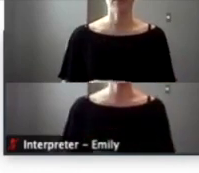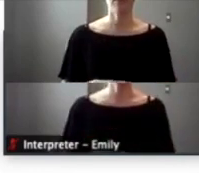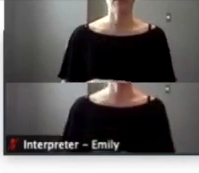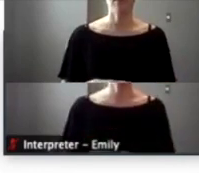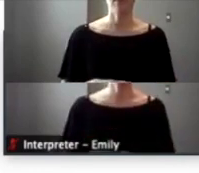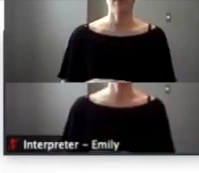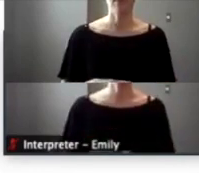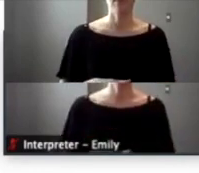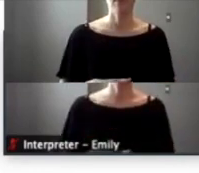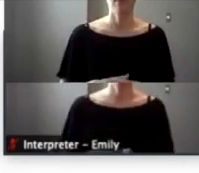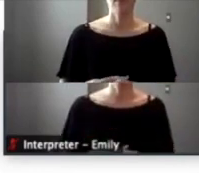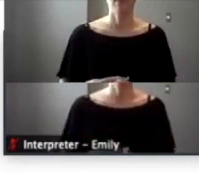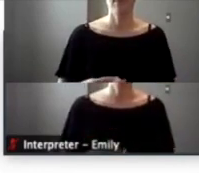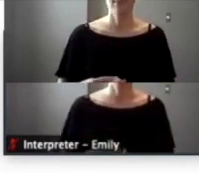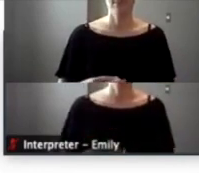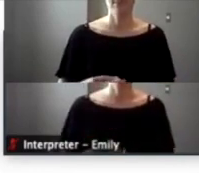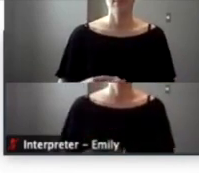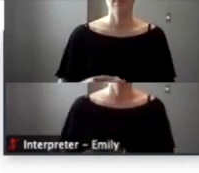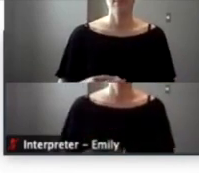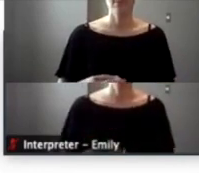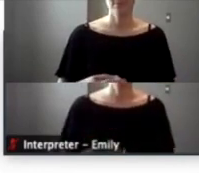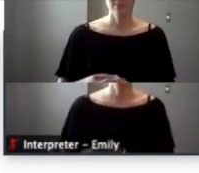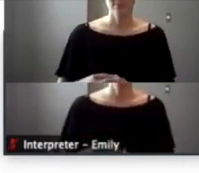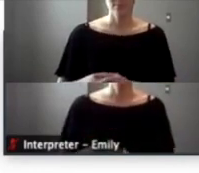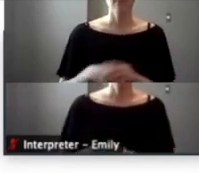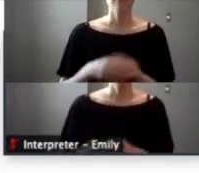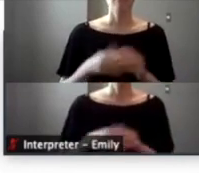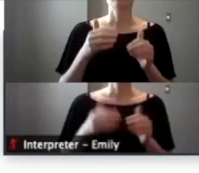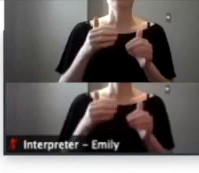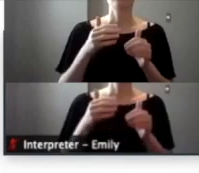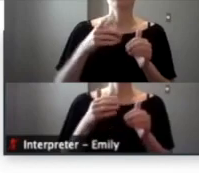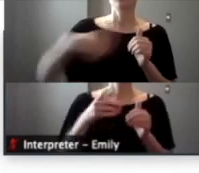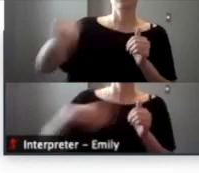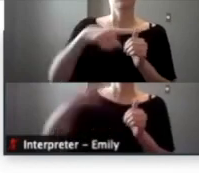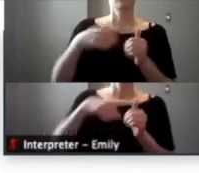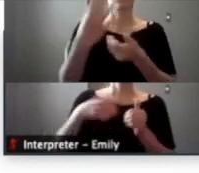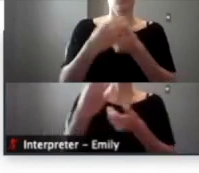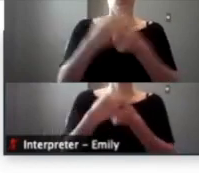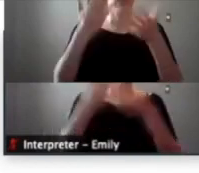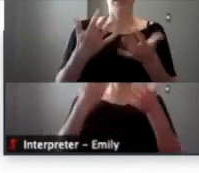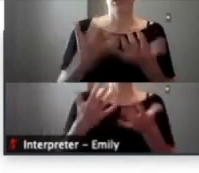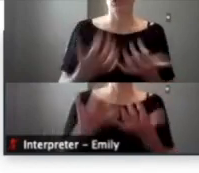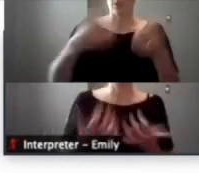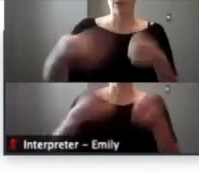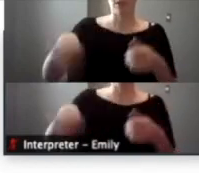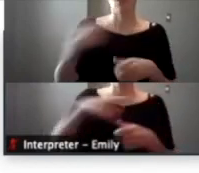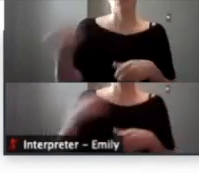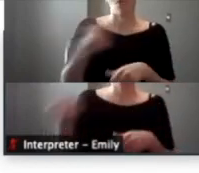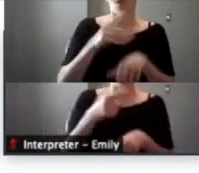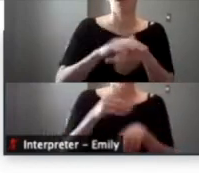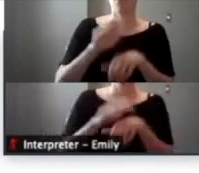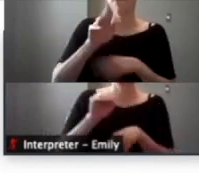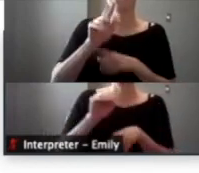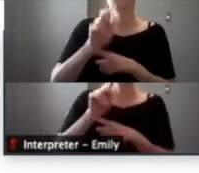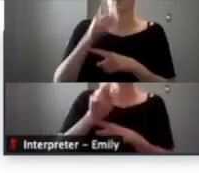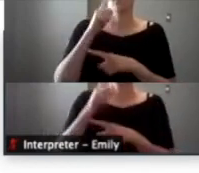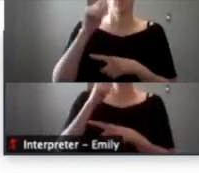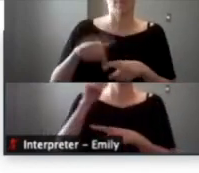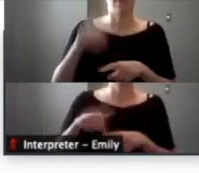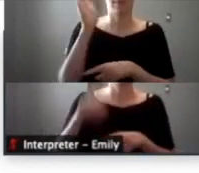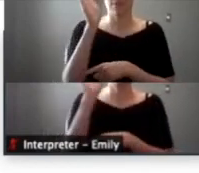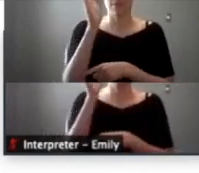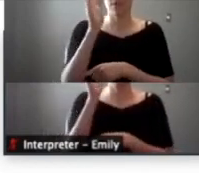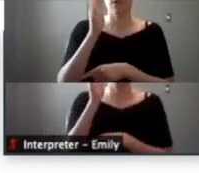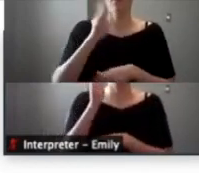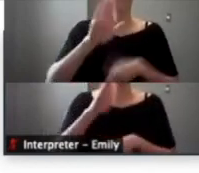We will, all participants are muted for this seminar, and we will hold questions until the end